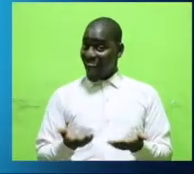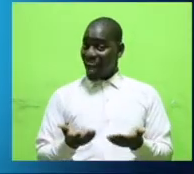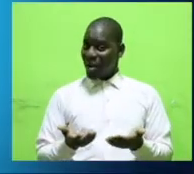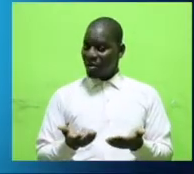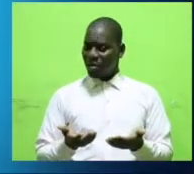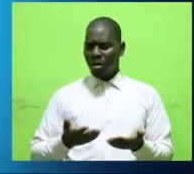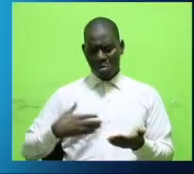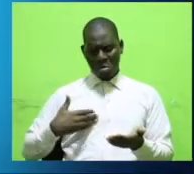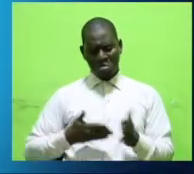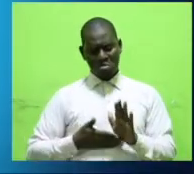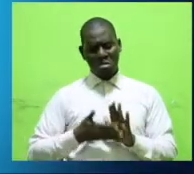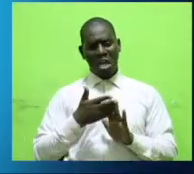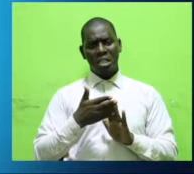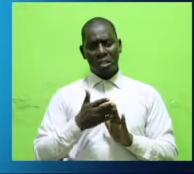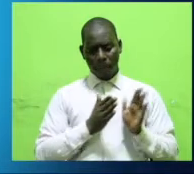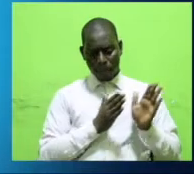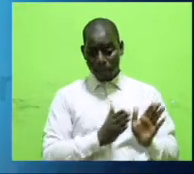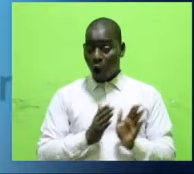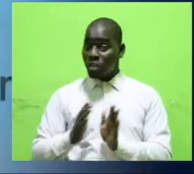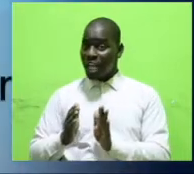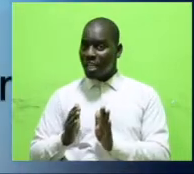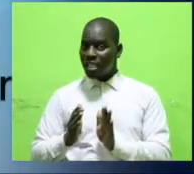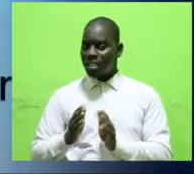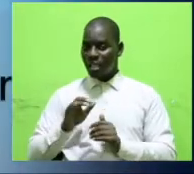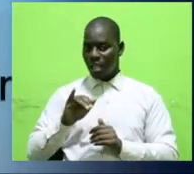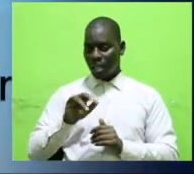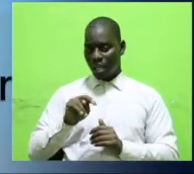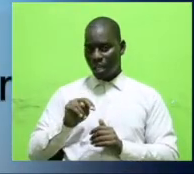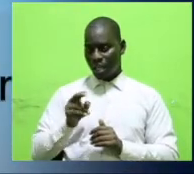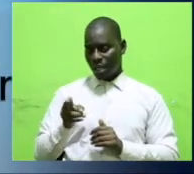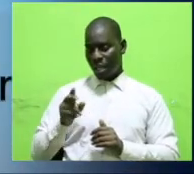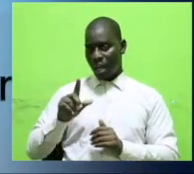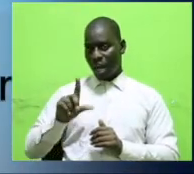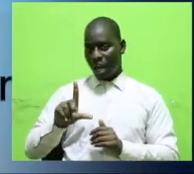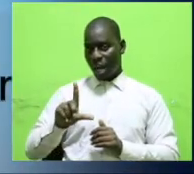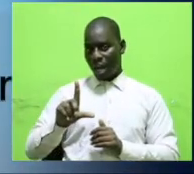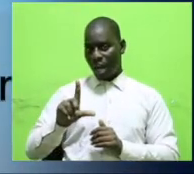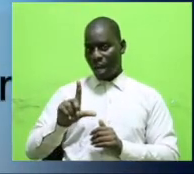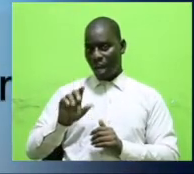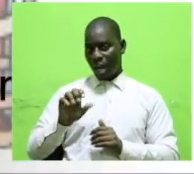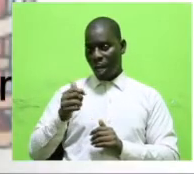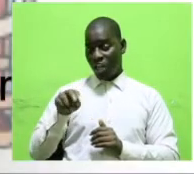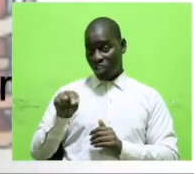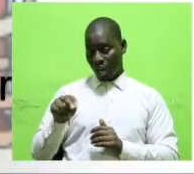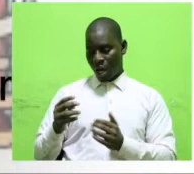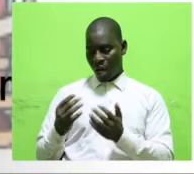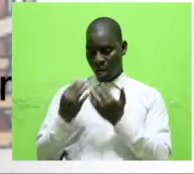Now, let's start with the process of inhalation, breathing